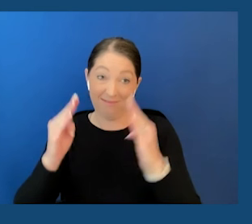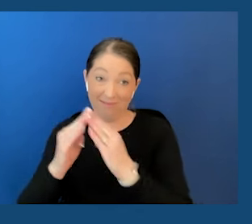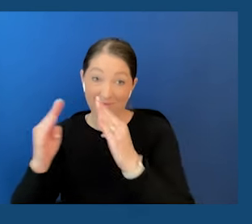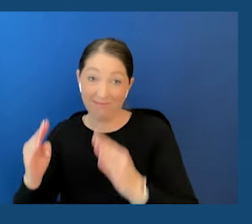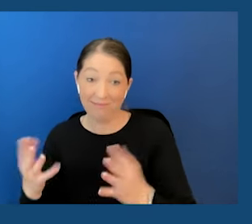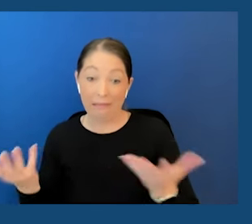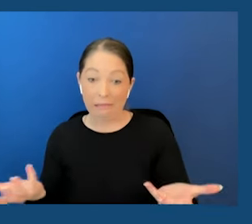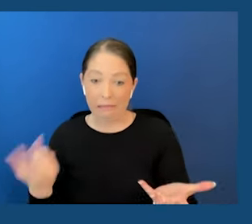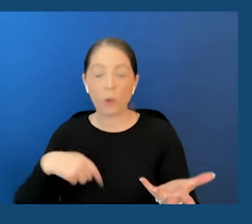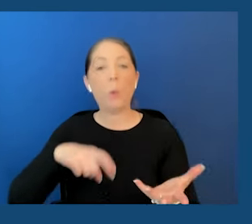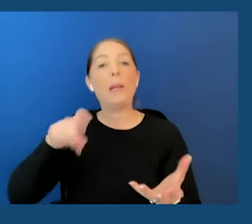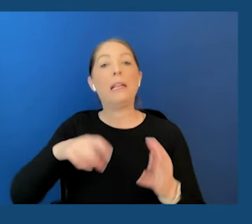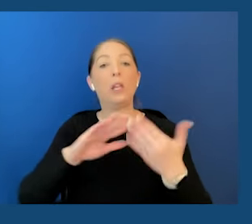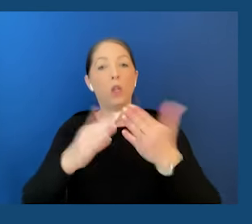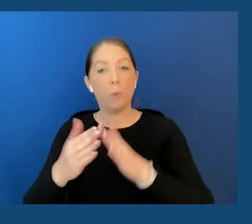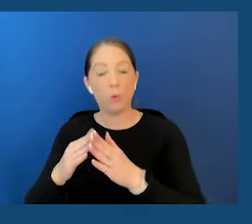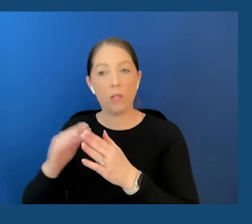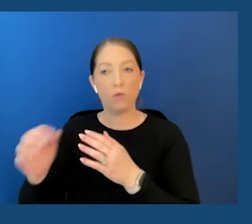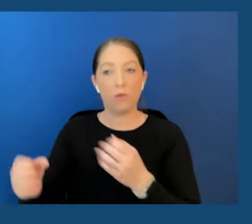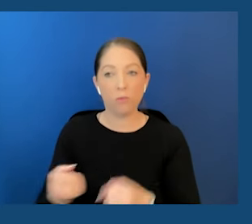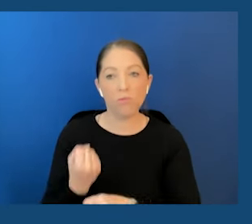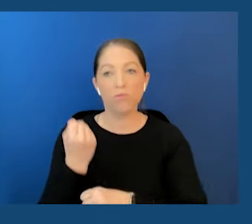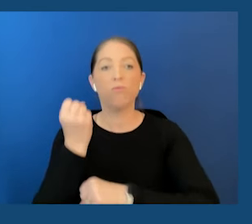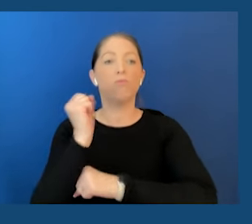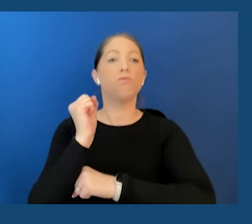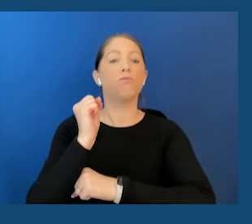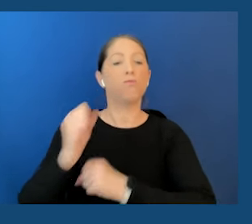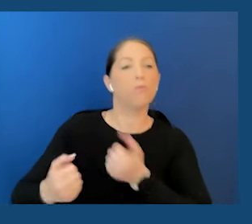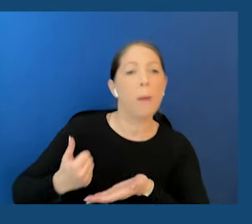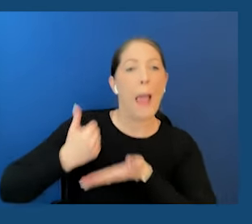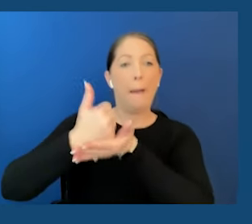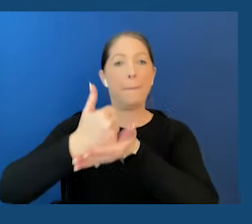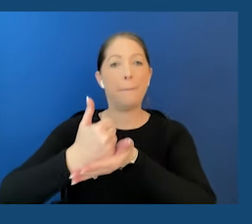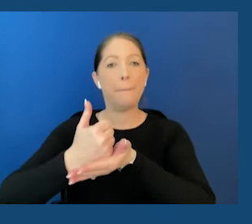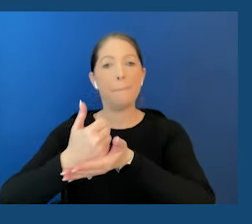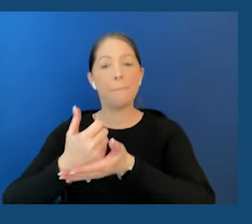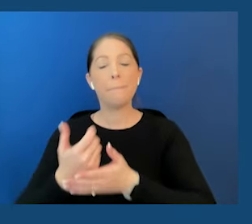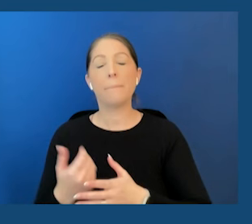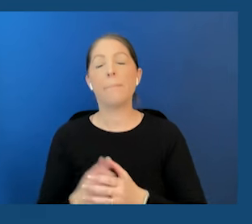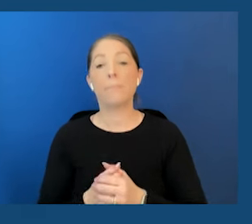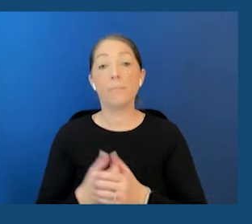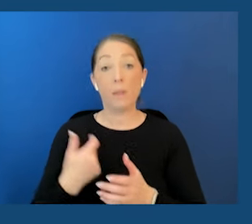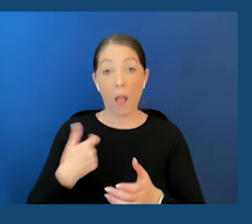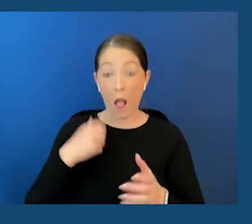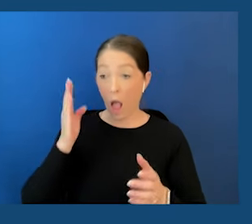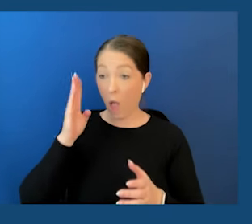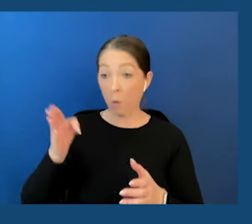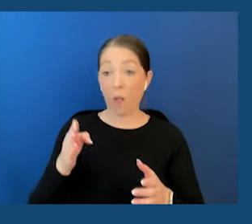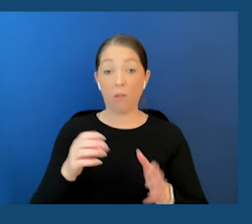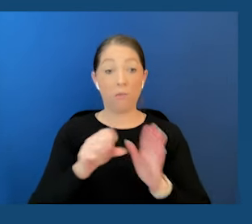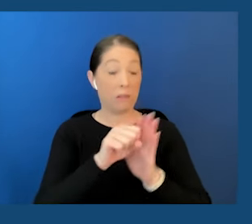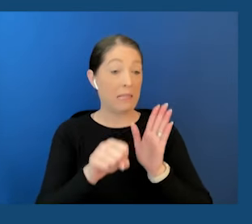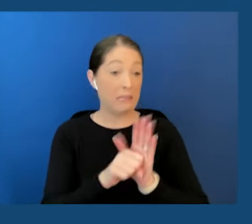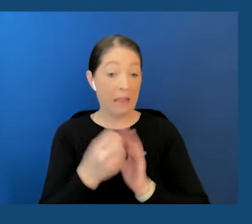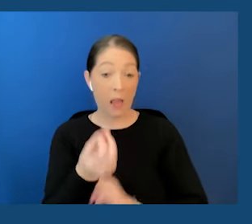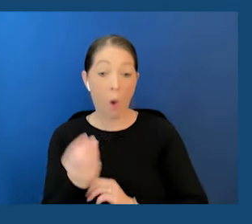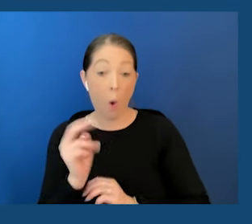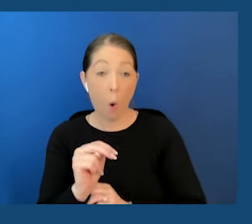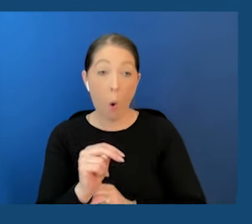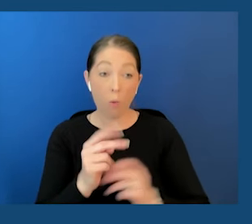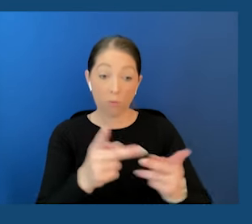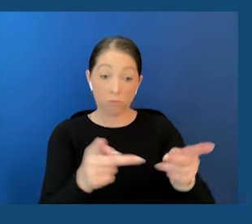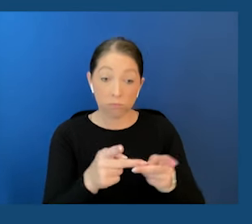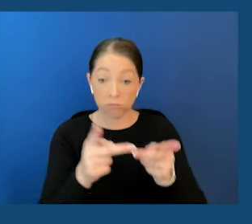need developers to get to know that there is a path for them to build. And I'll do what I can with state-owned sites. I've put $500 million on the